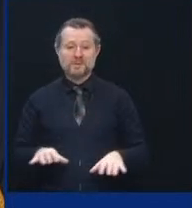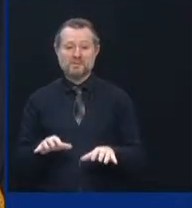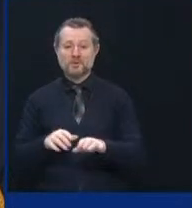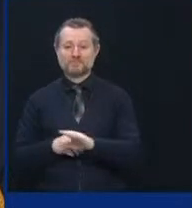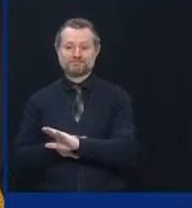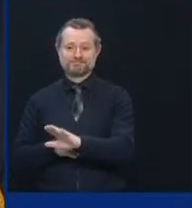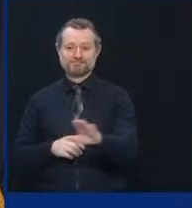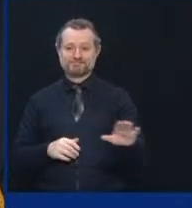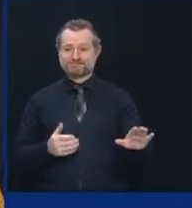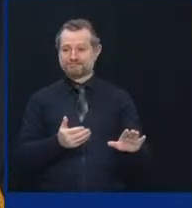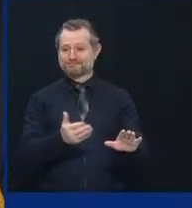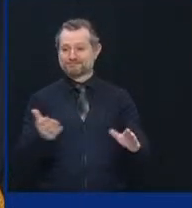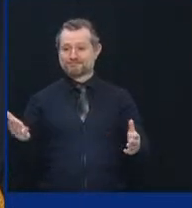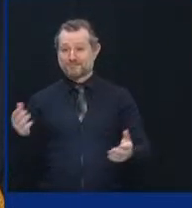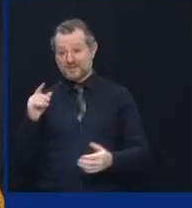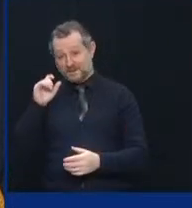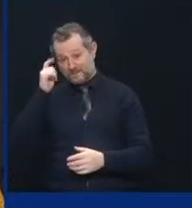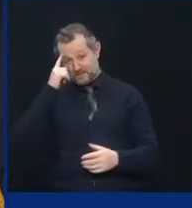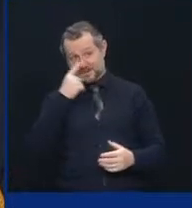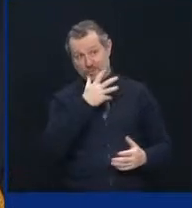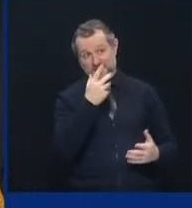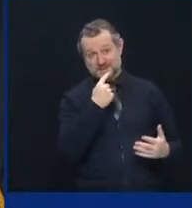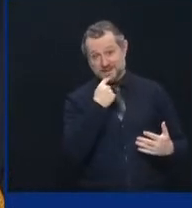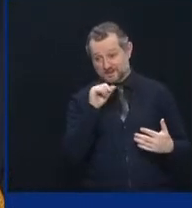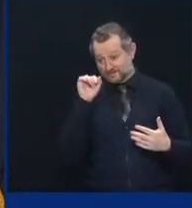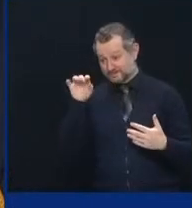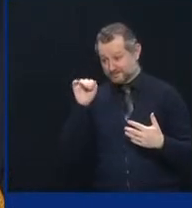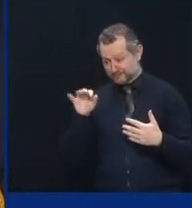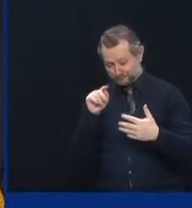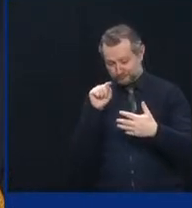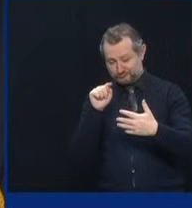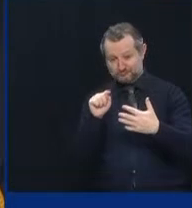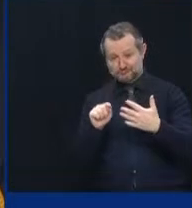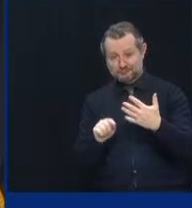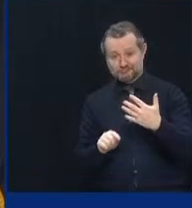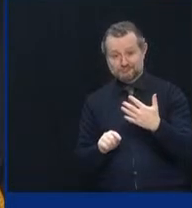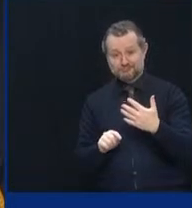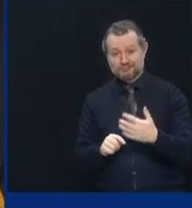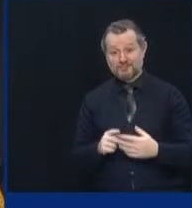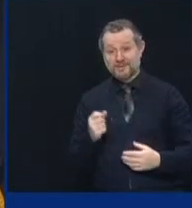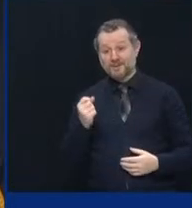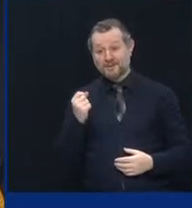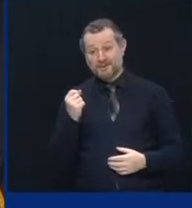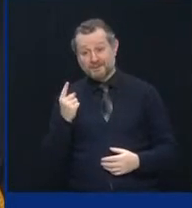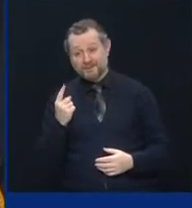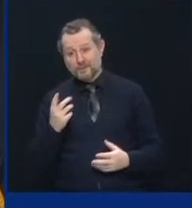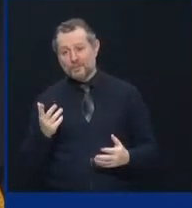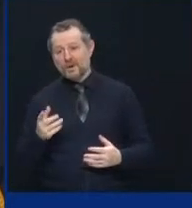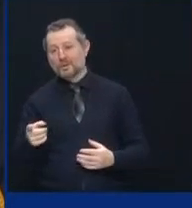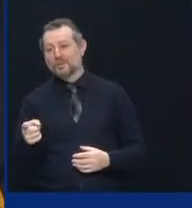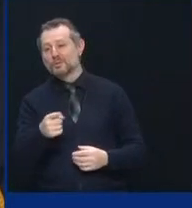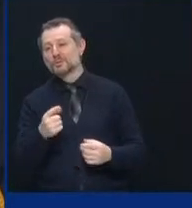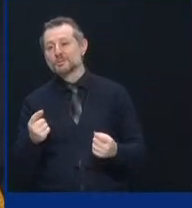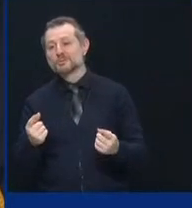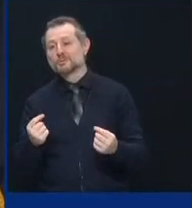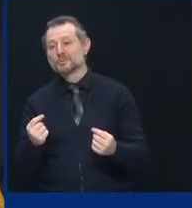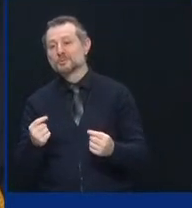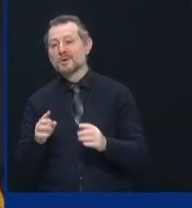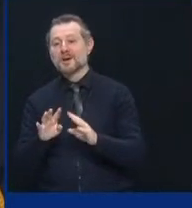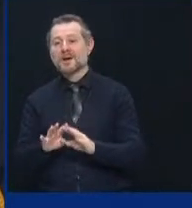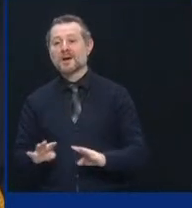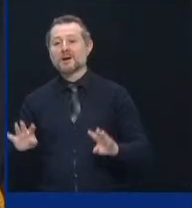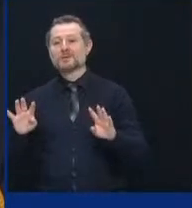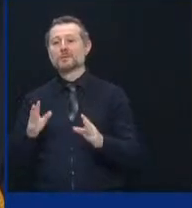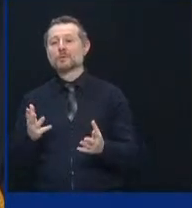Government says this, government says that. You know what it came down to? What you did during Hanukkah, and what you did during